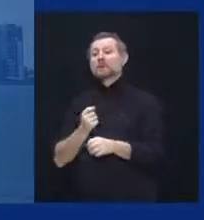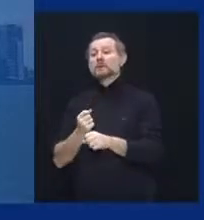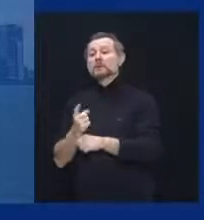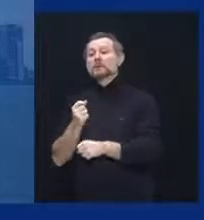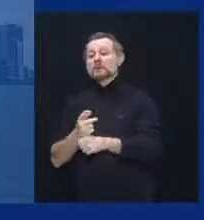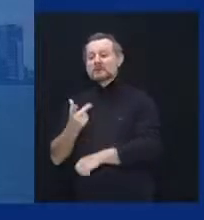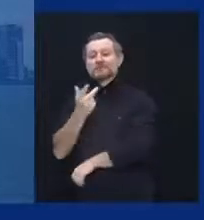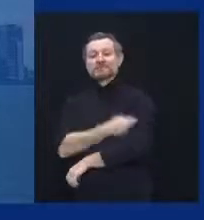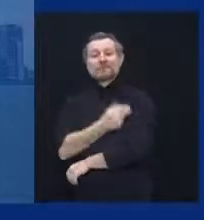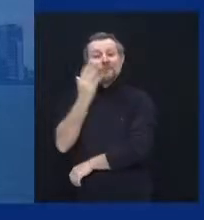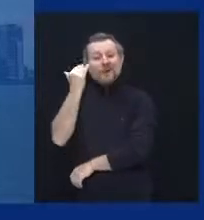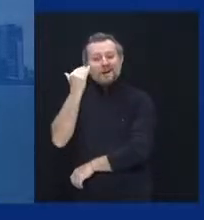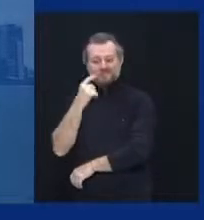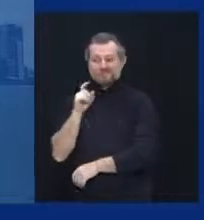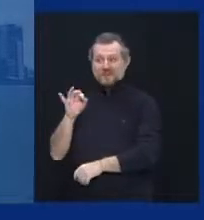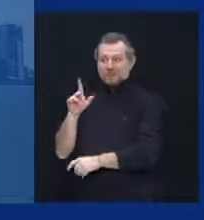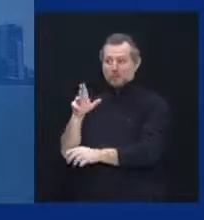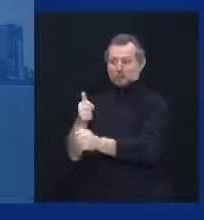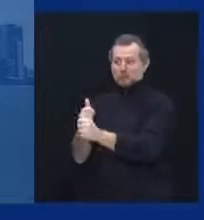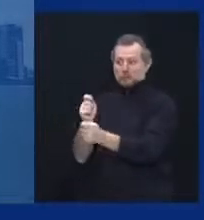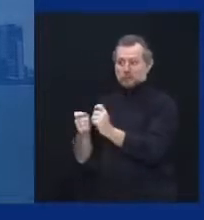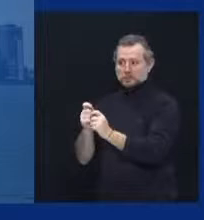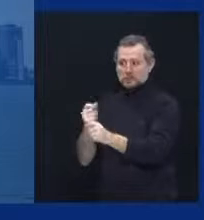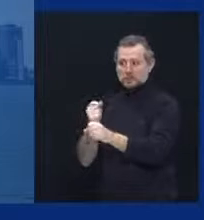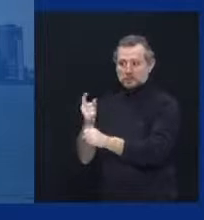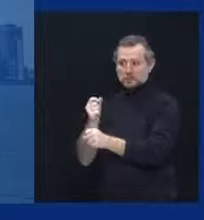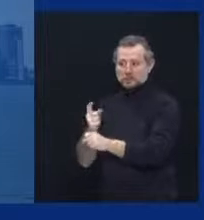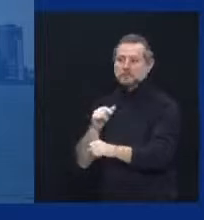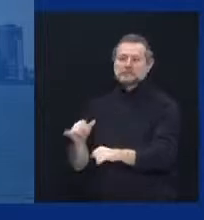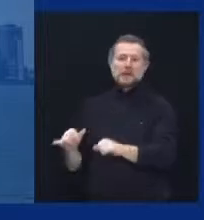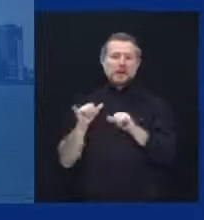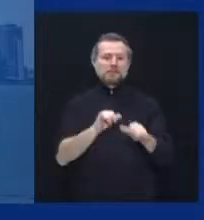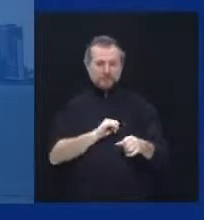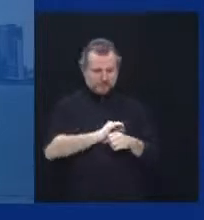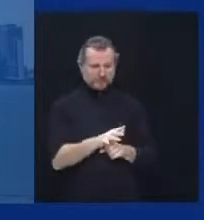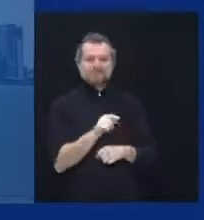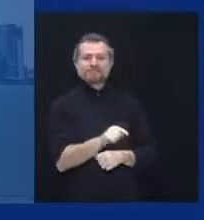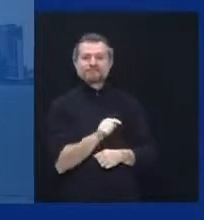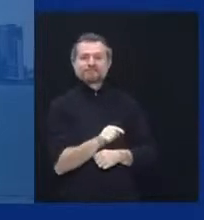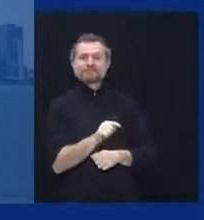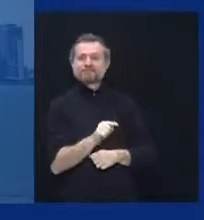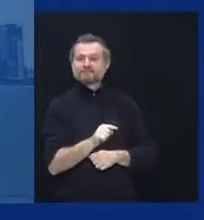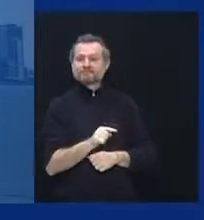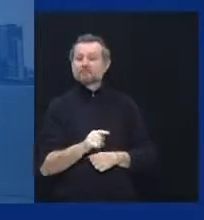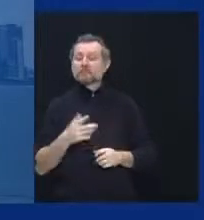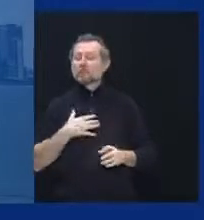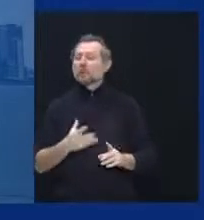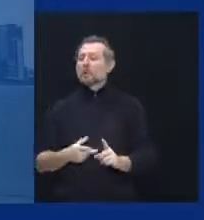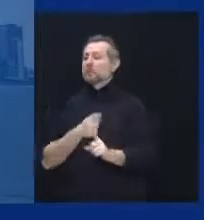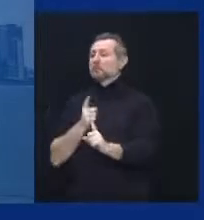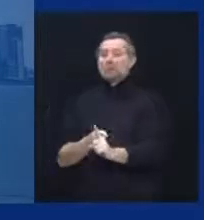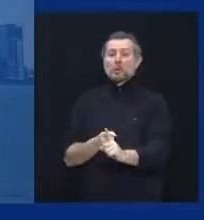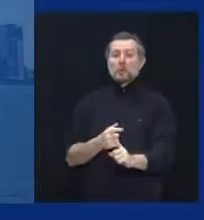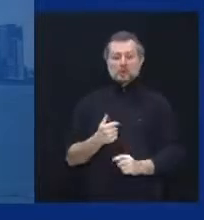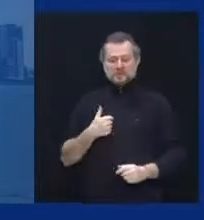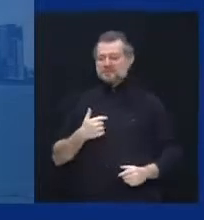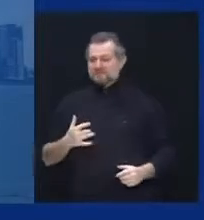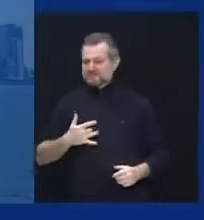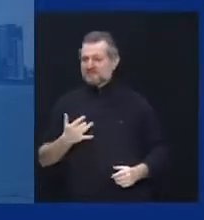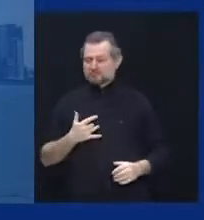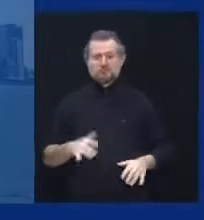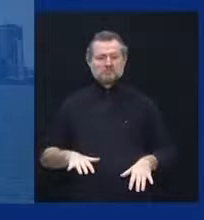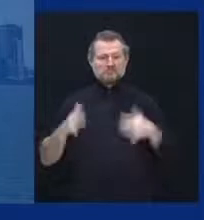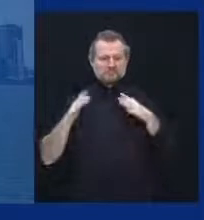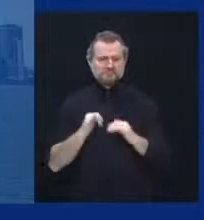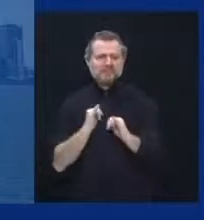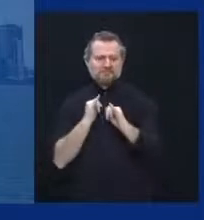changes a little bit. So yes, I feel the anxiety, and I feel that we're not